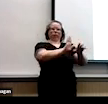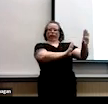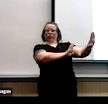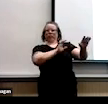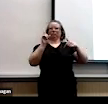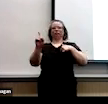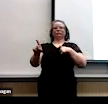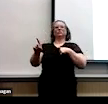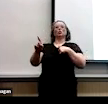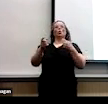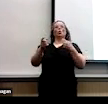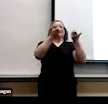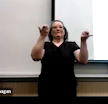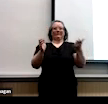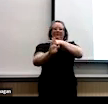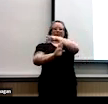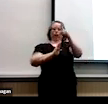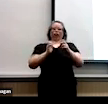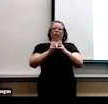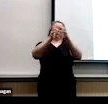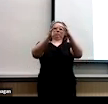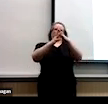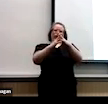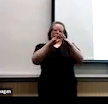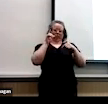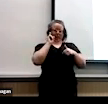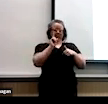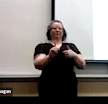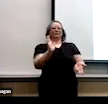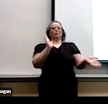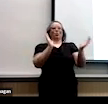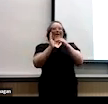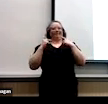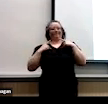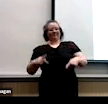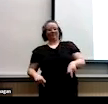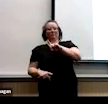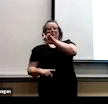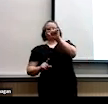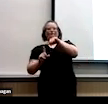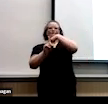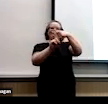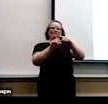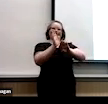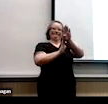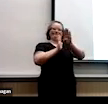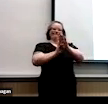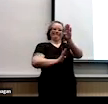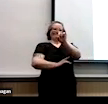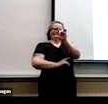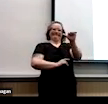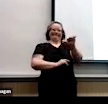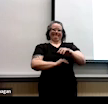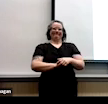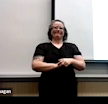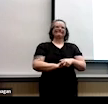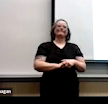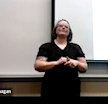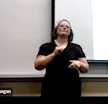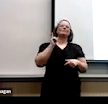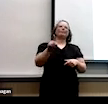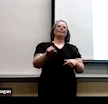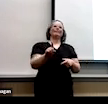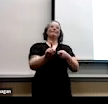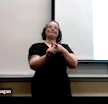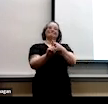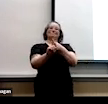us. We see adolescents and up. We don't have an upper age limit, so our age range is from about 13-ish